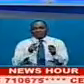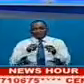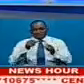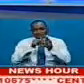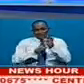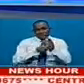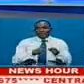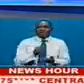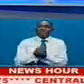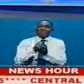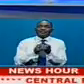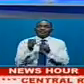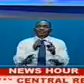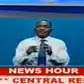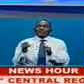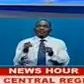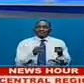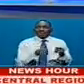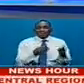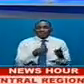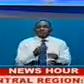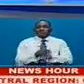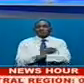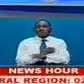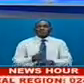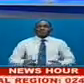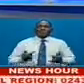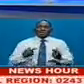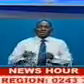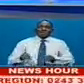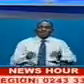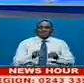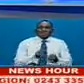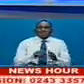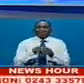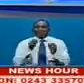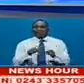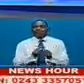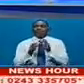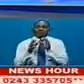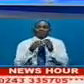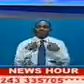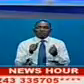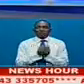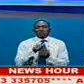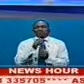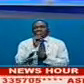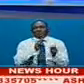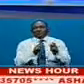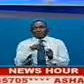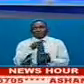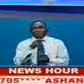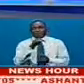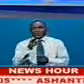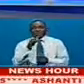medications and surgery can help many individuals to improve their motor skills and ability to communicate with the